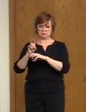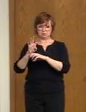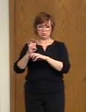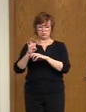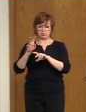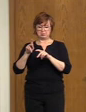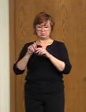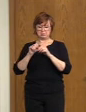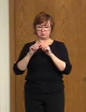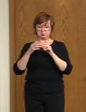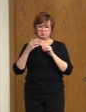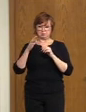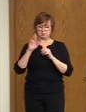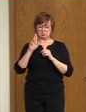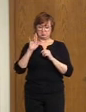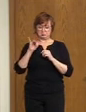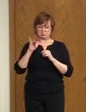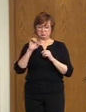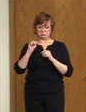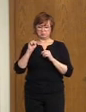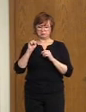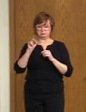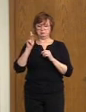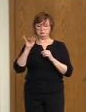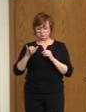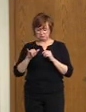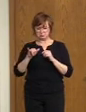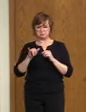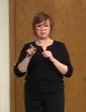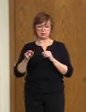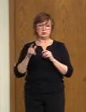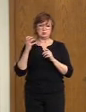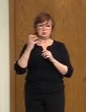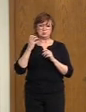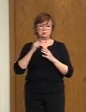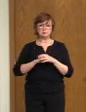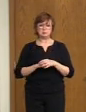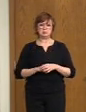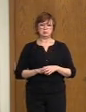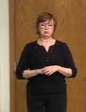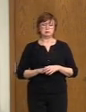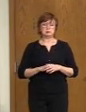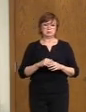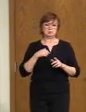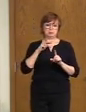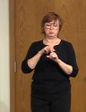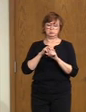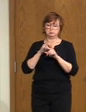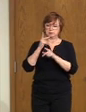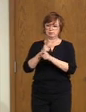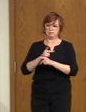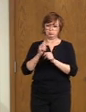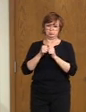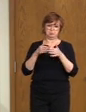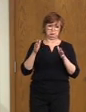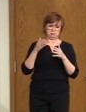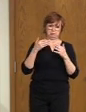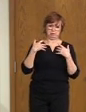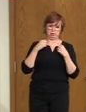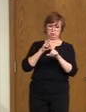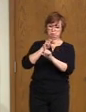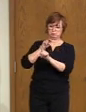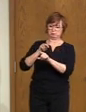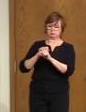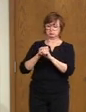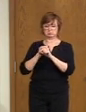carefully. My recommendation from a public health perspective is that we be very cautious about visitation, really support the